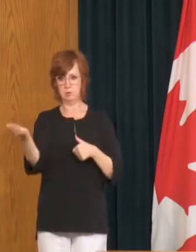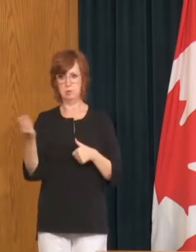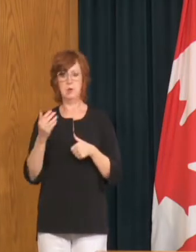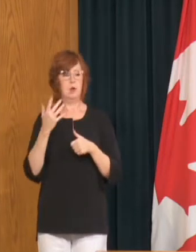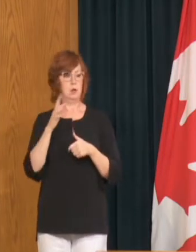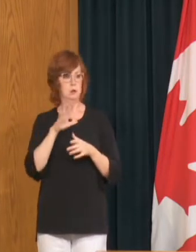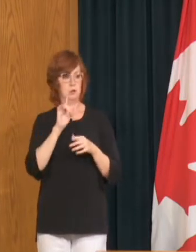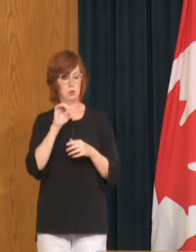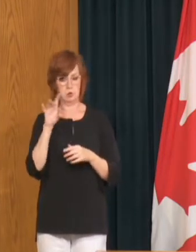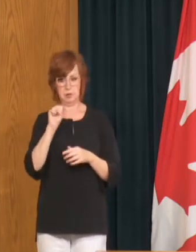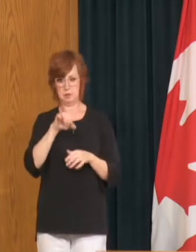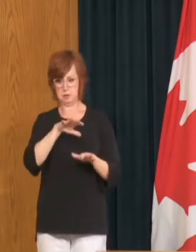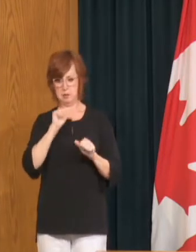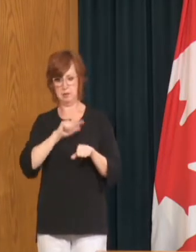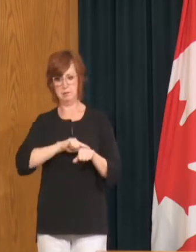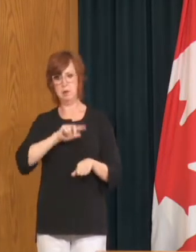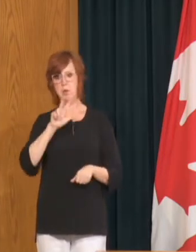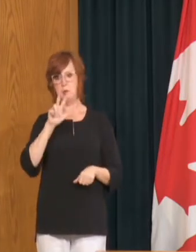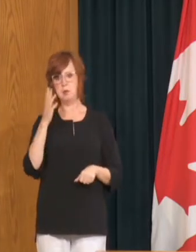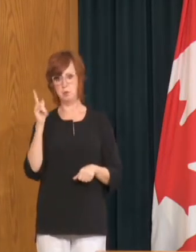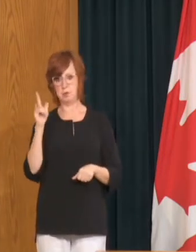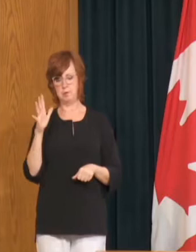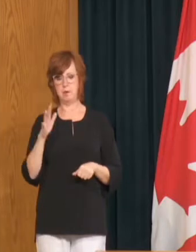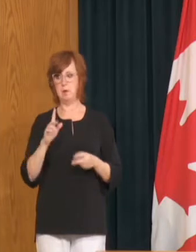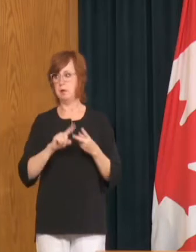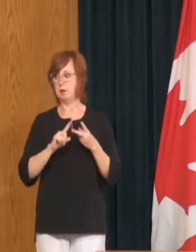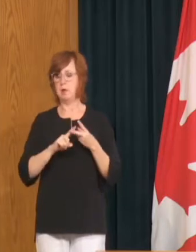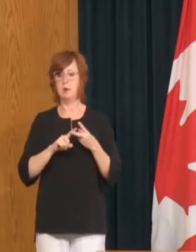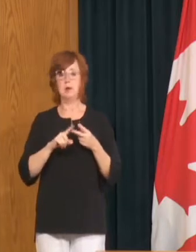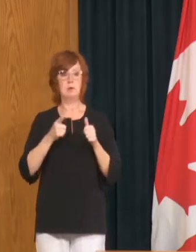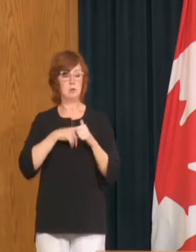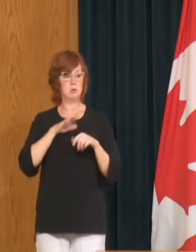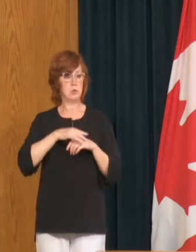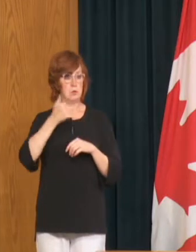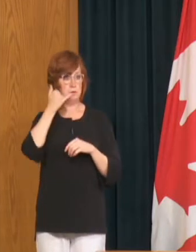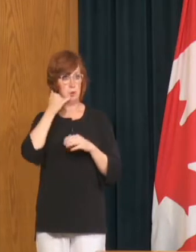lead by 3:25. With that being said, we'll take our first question from the line.